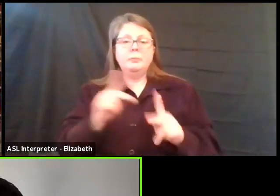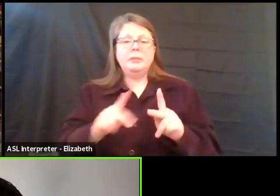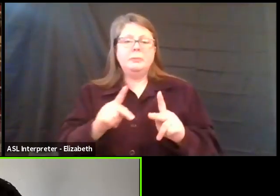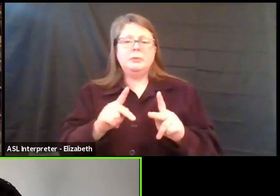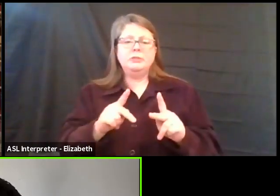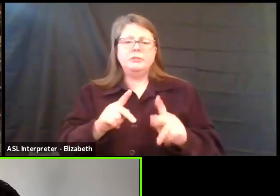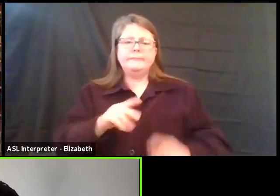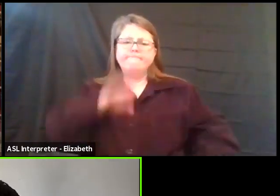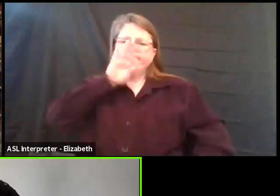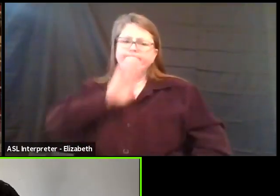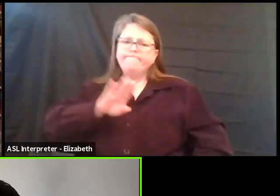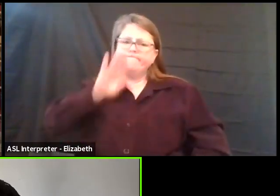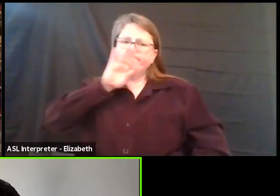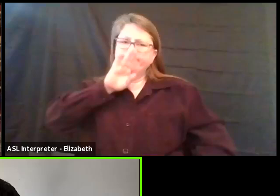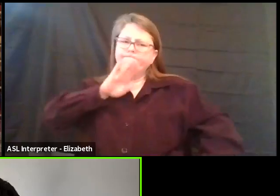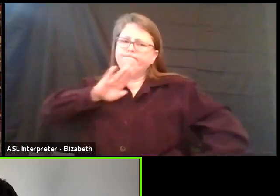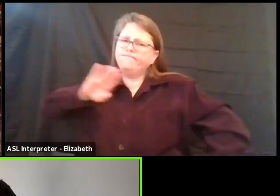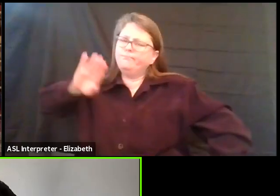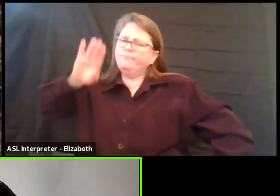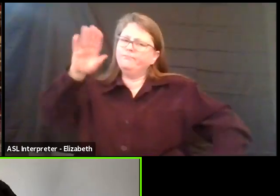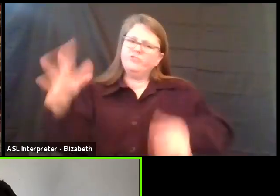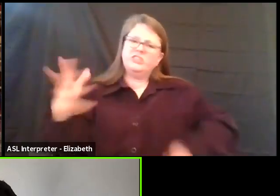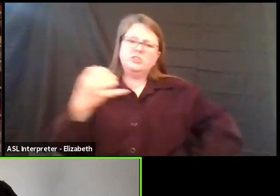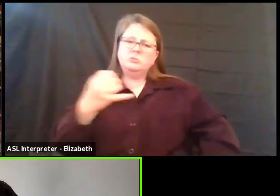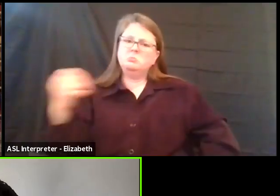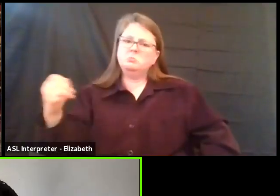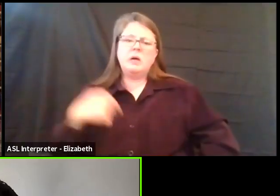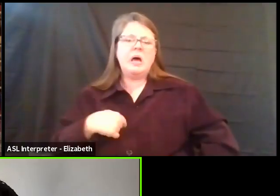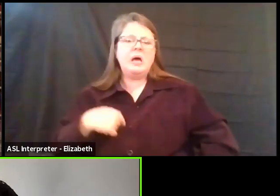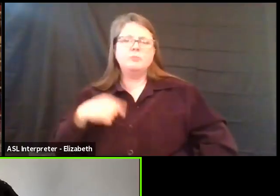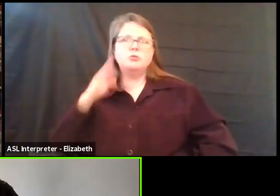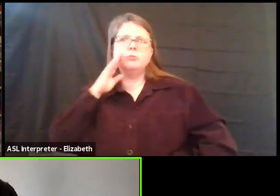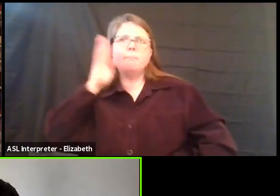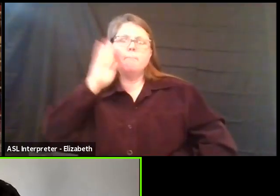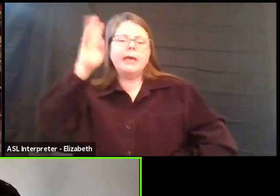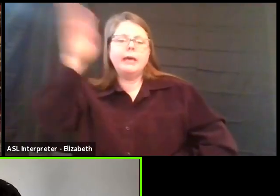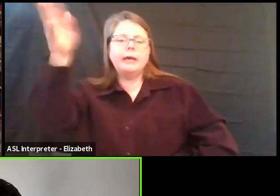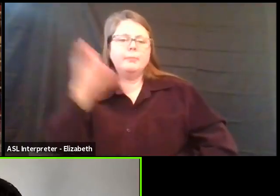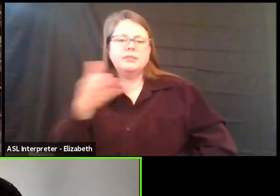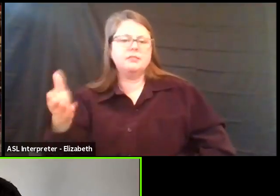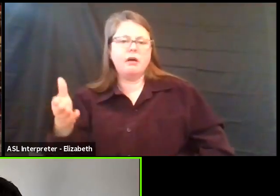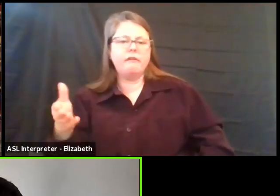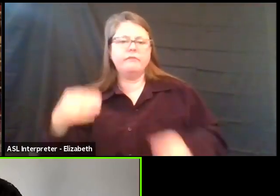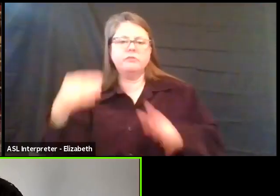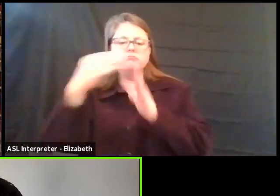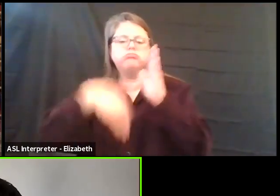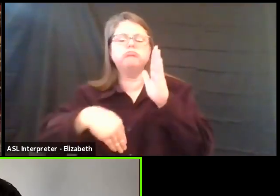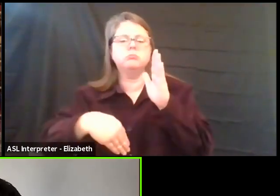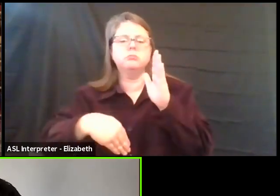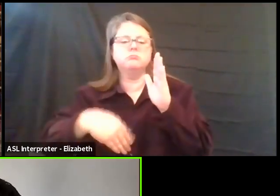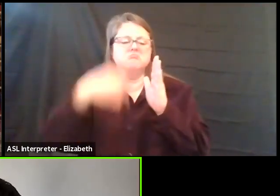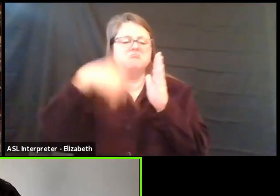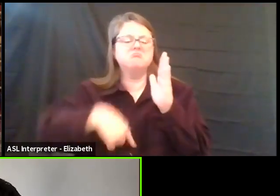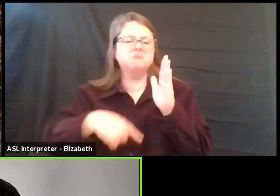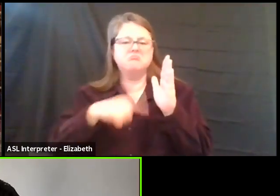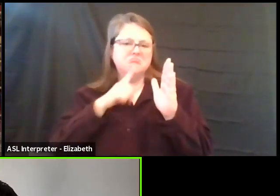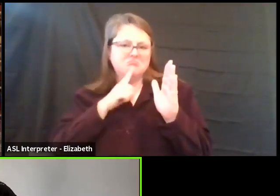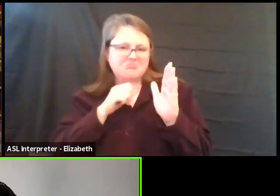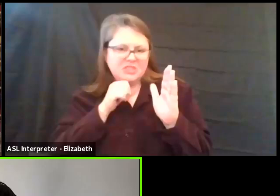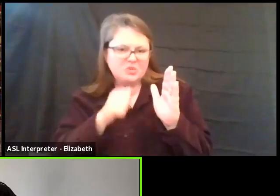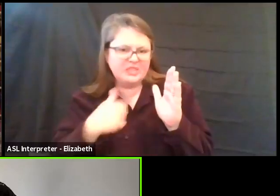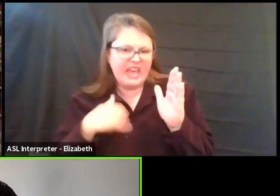I had a bunch of stuff that I didn't have, or I'm going to just ignore this person. I'm not gonna talk to these guys